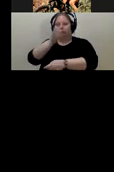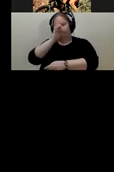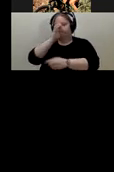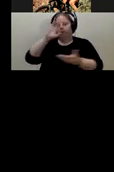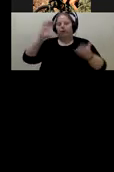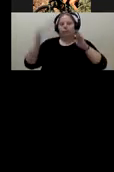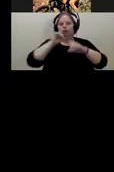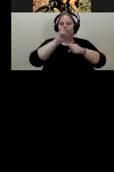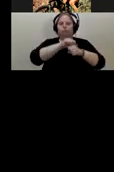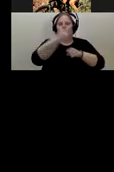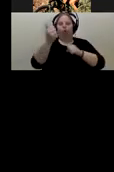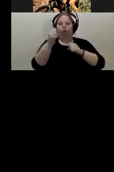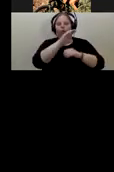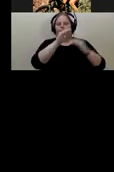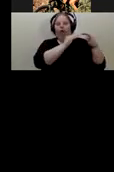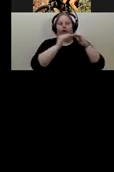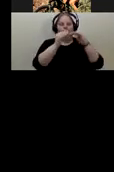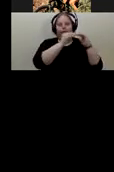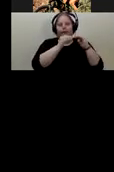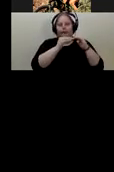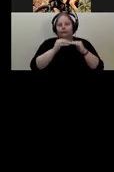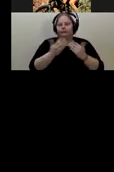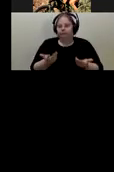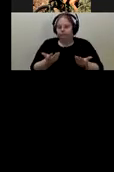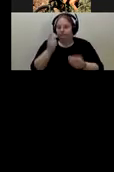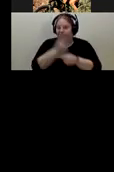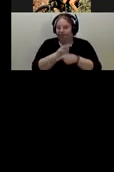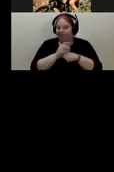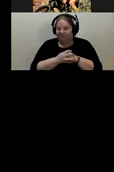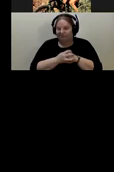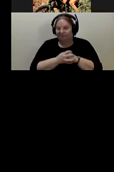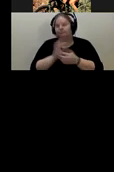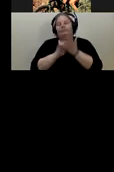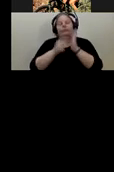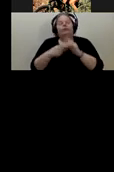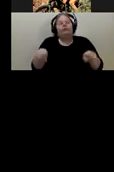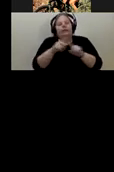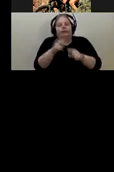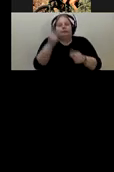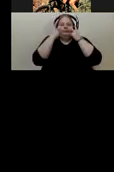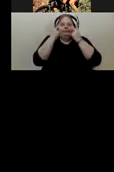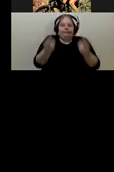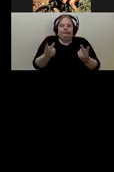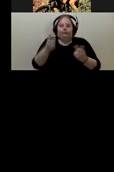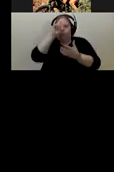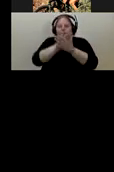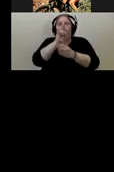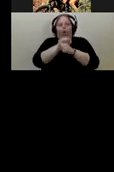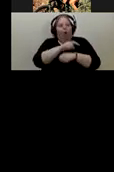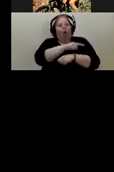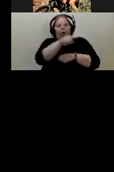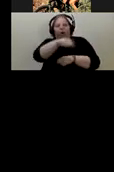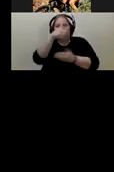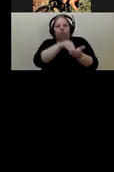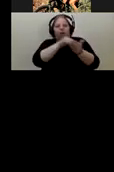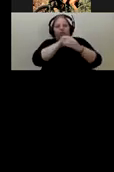than they give their colleagues credit for, right? They can see or believe that their colleagues are swayed by these